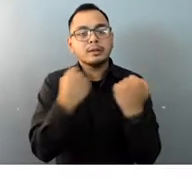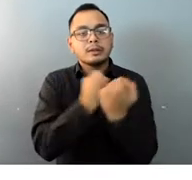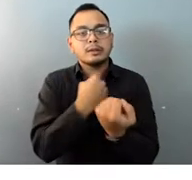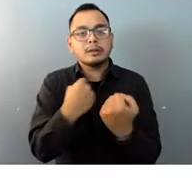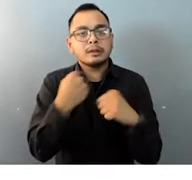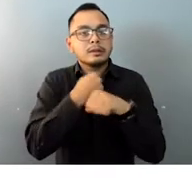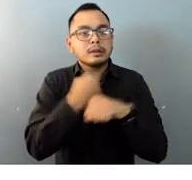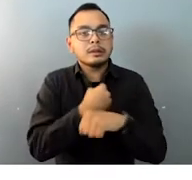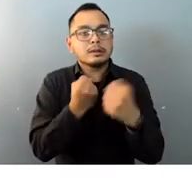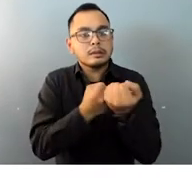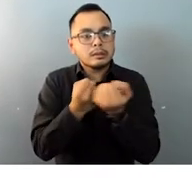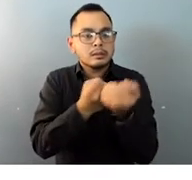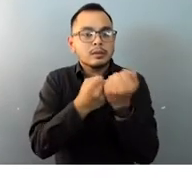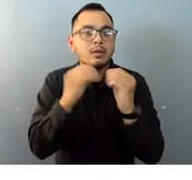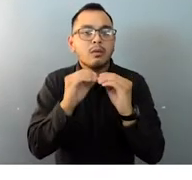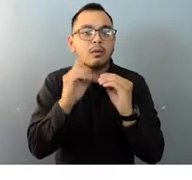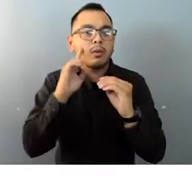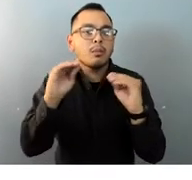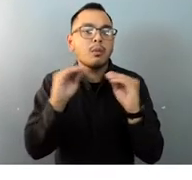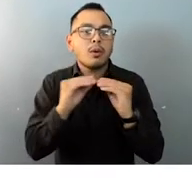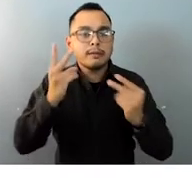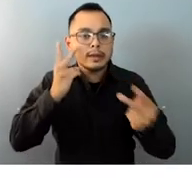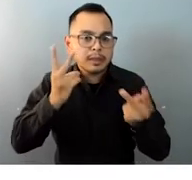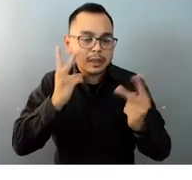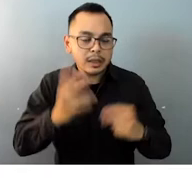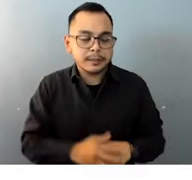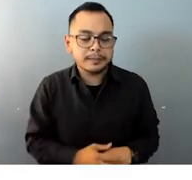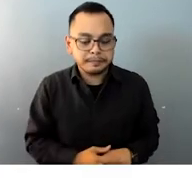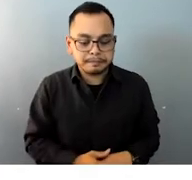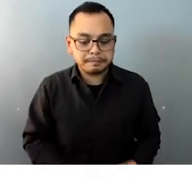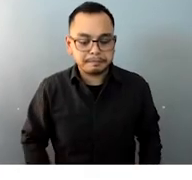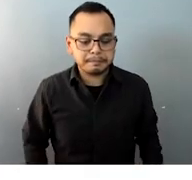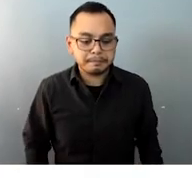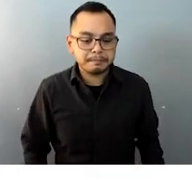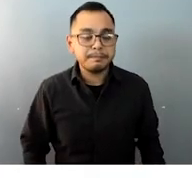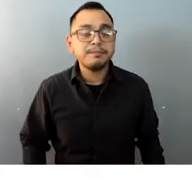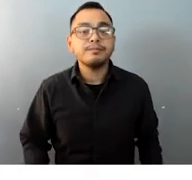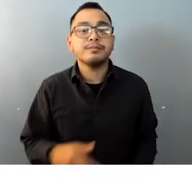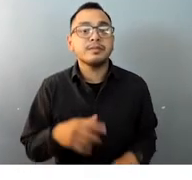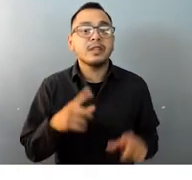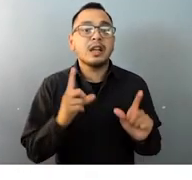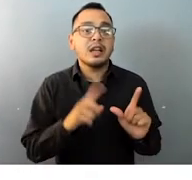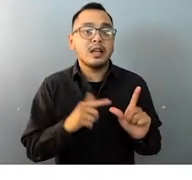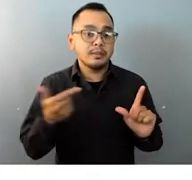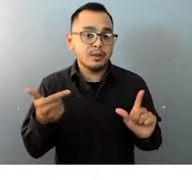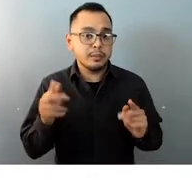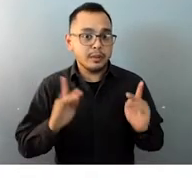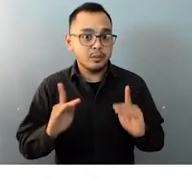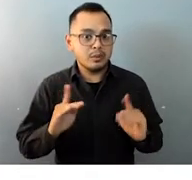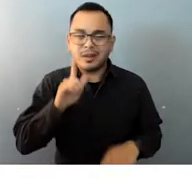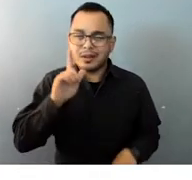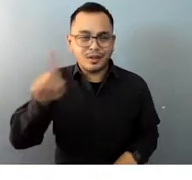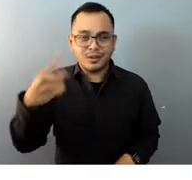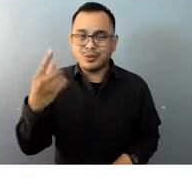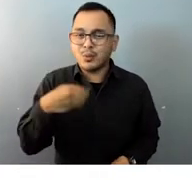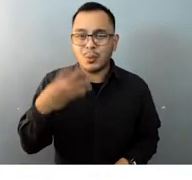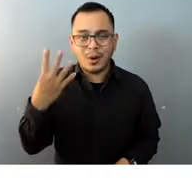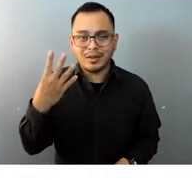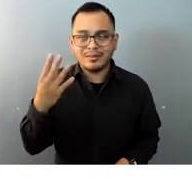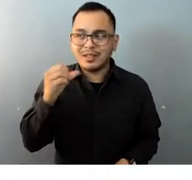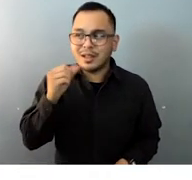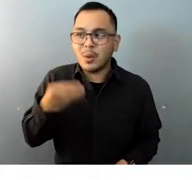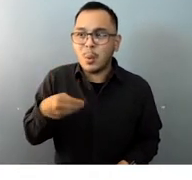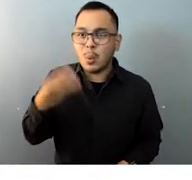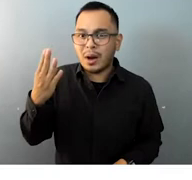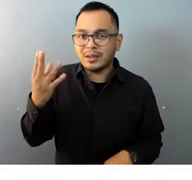really advocating for visibility, because what I like to say is LGBTQ people are not